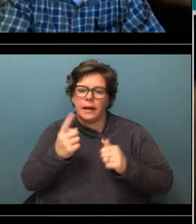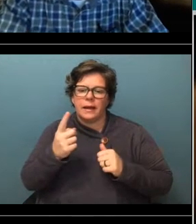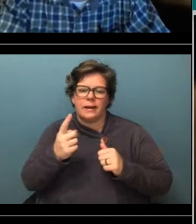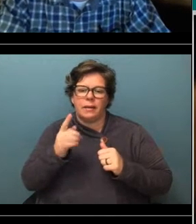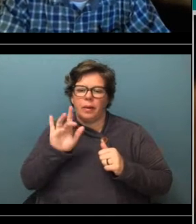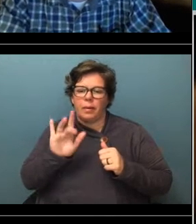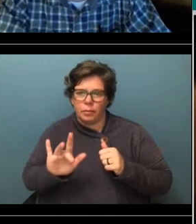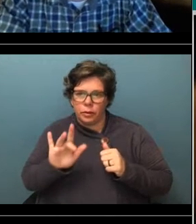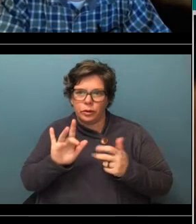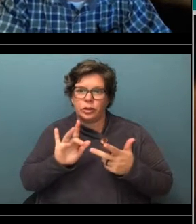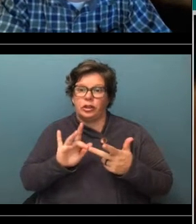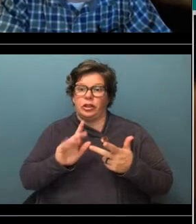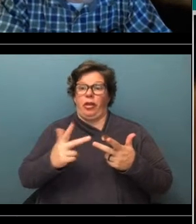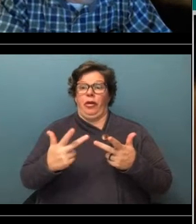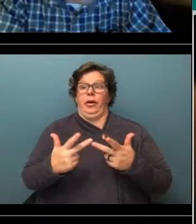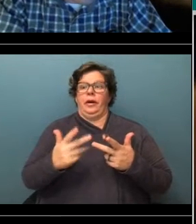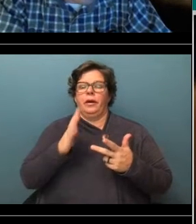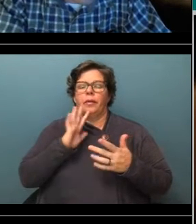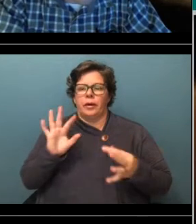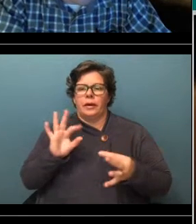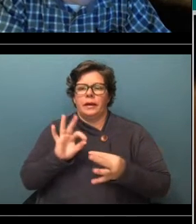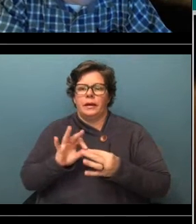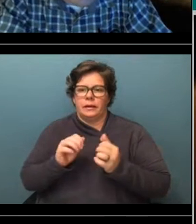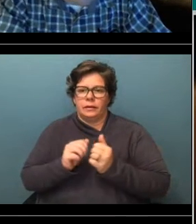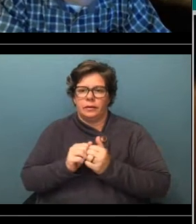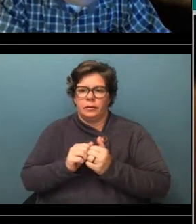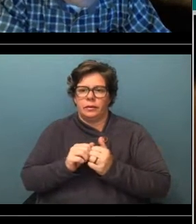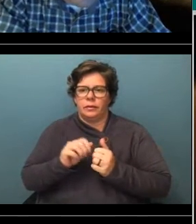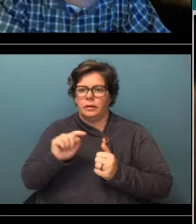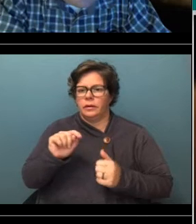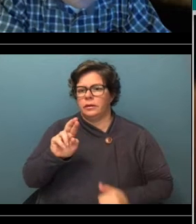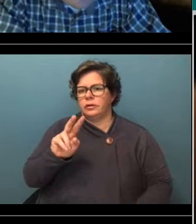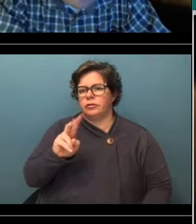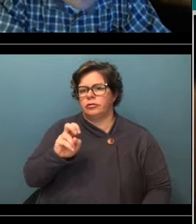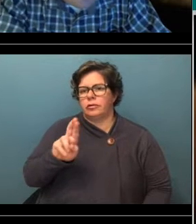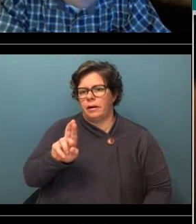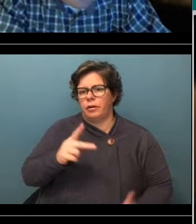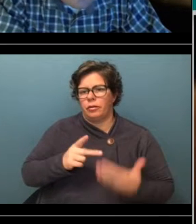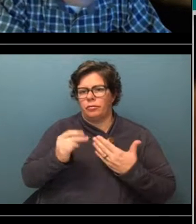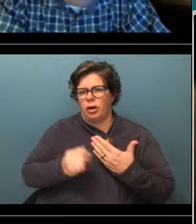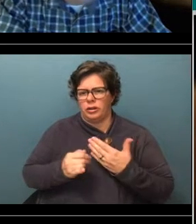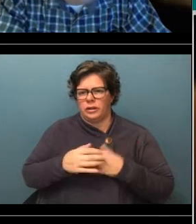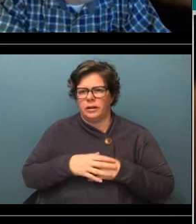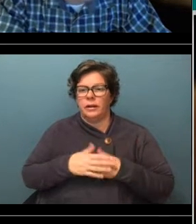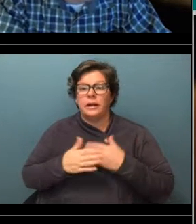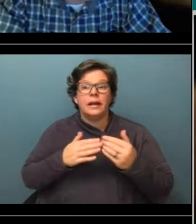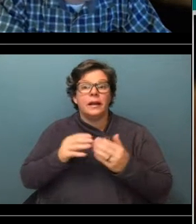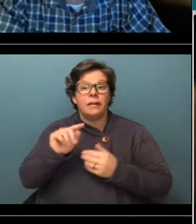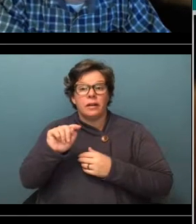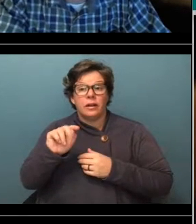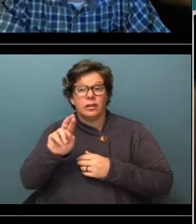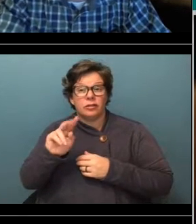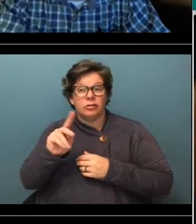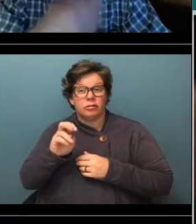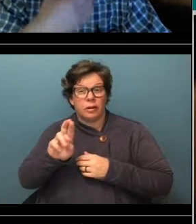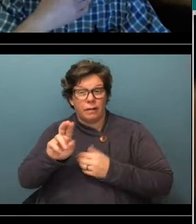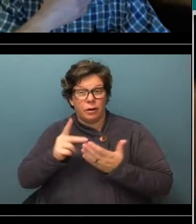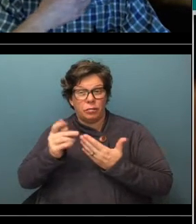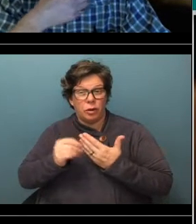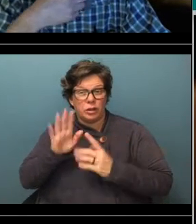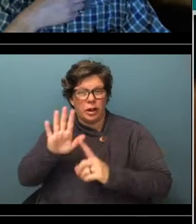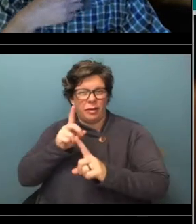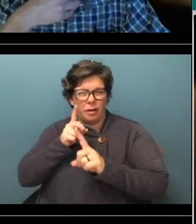pressing the third option will get connected to the Trevor Project. And even though the Trevor Project, their mission